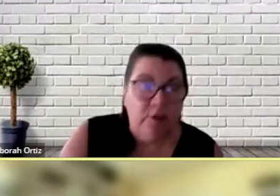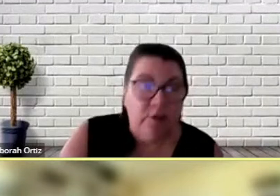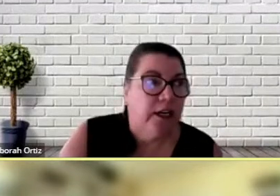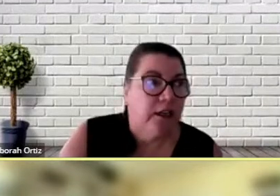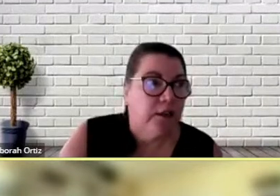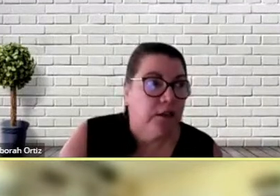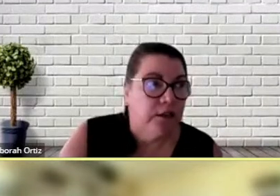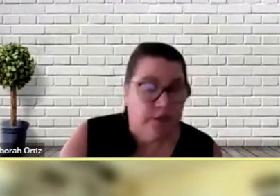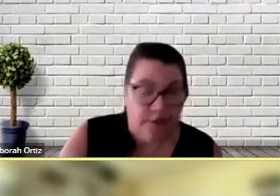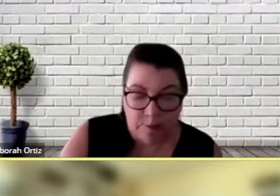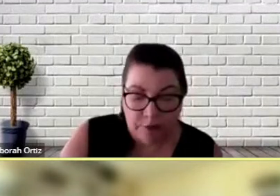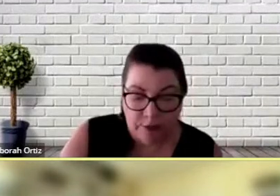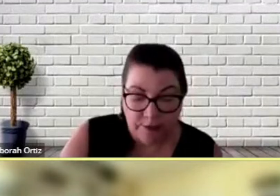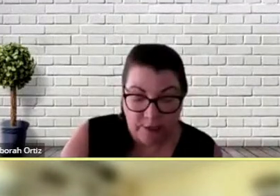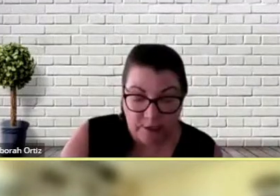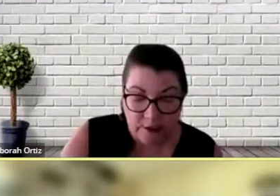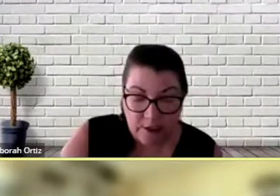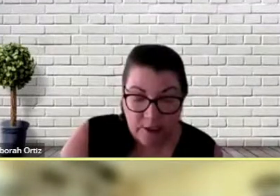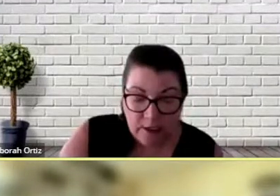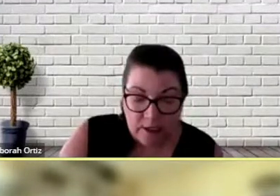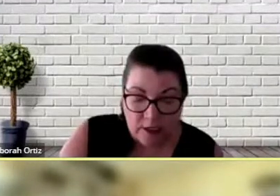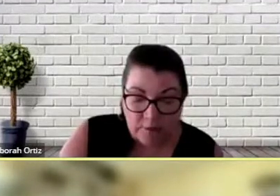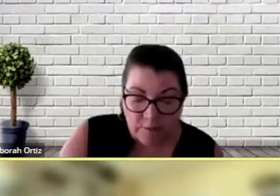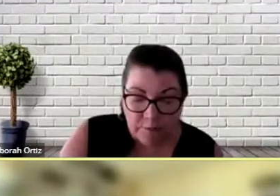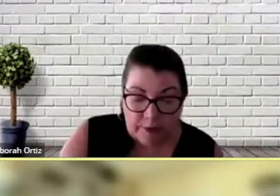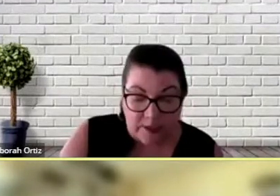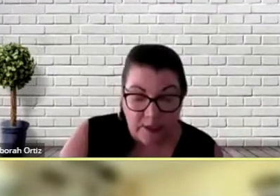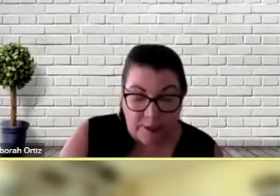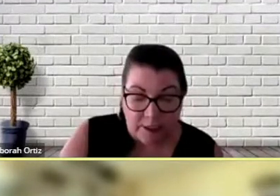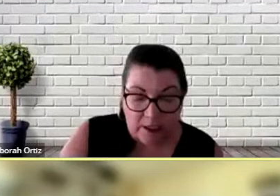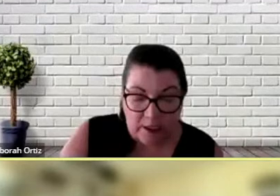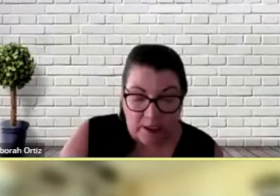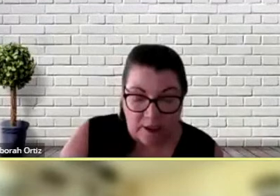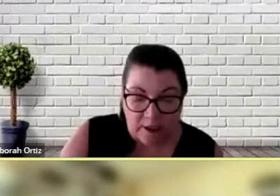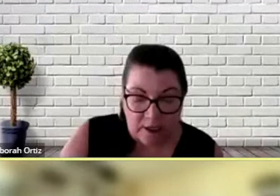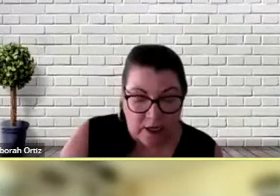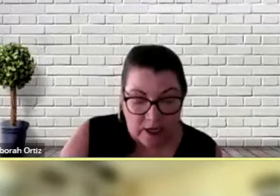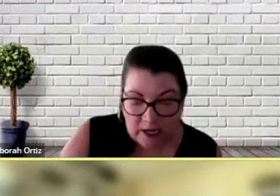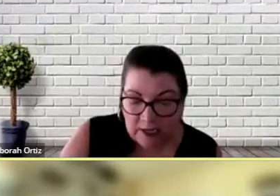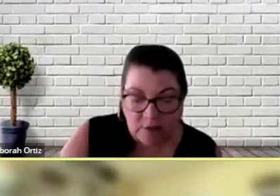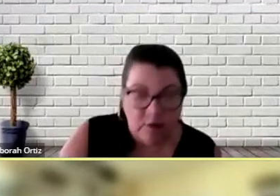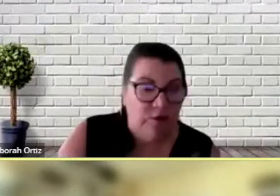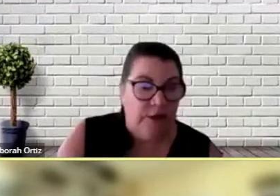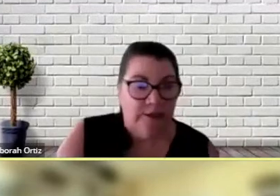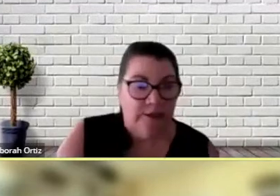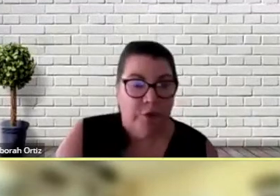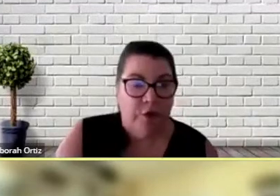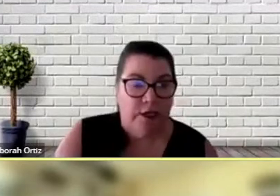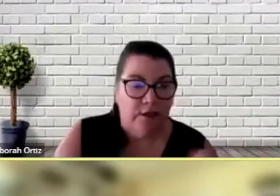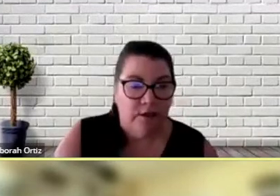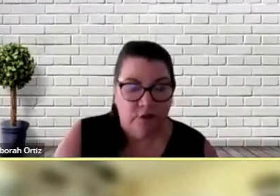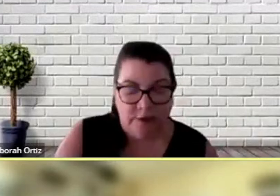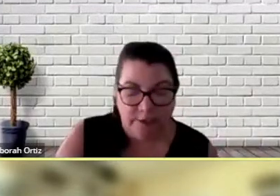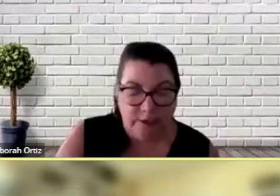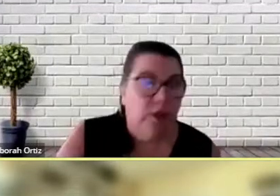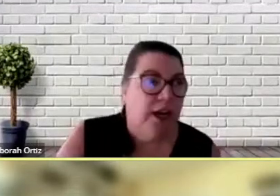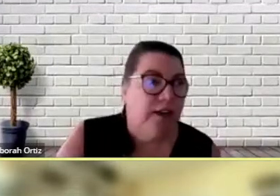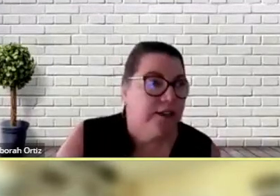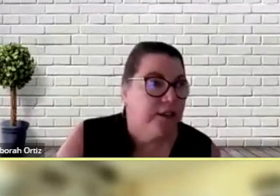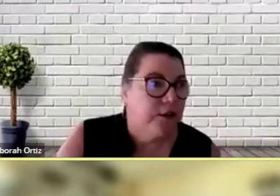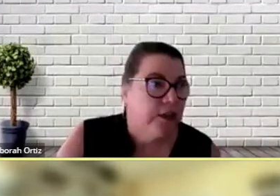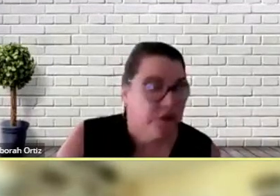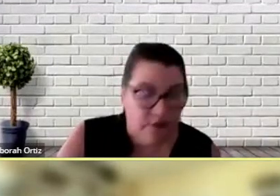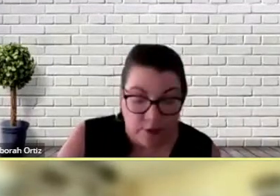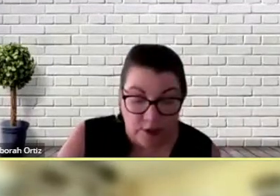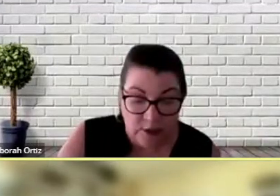on how to handle this unprecedented pandemic. And I don't know if at some point trustees will